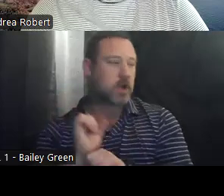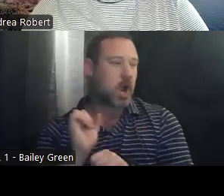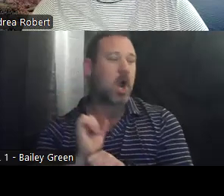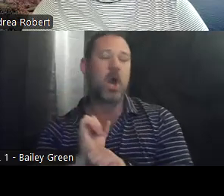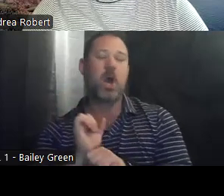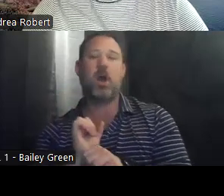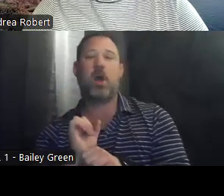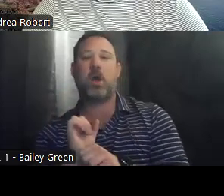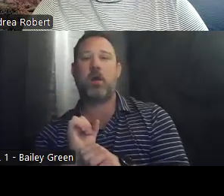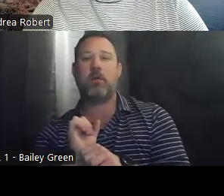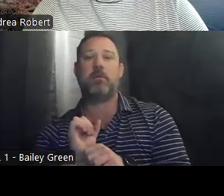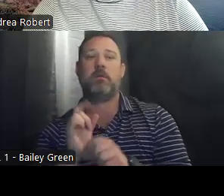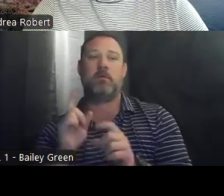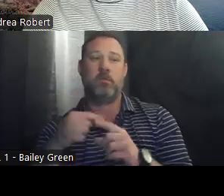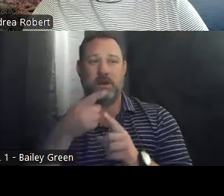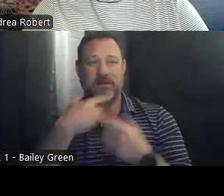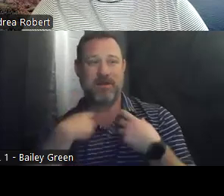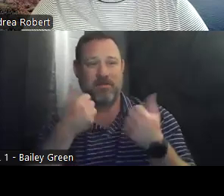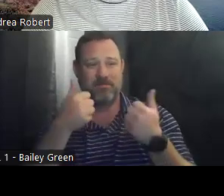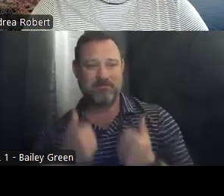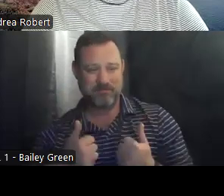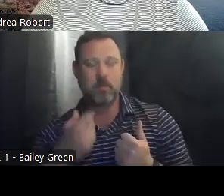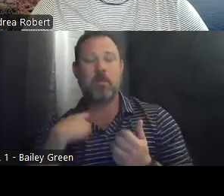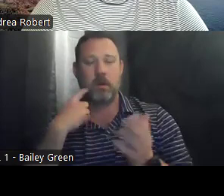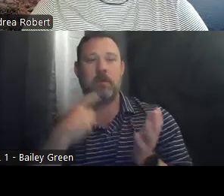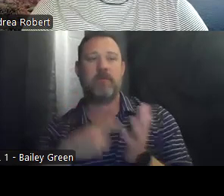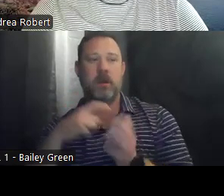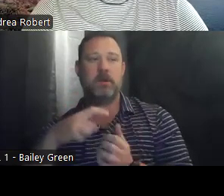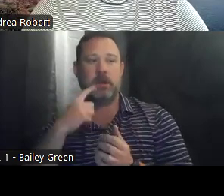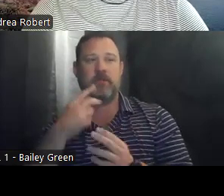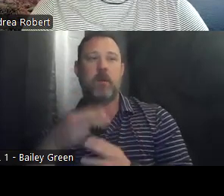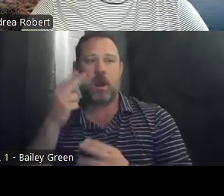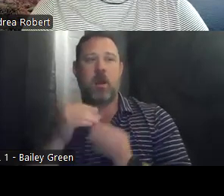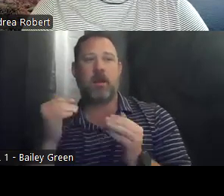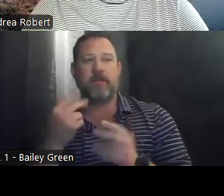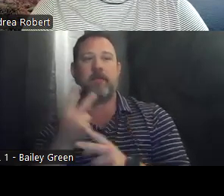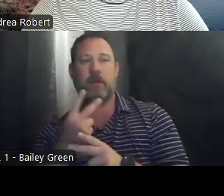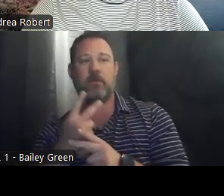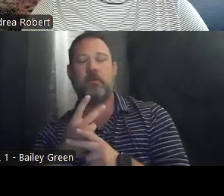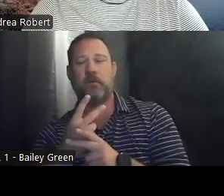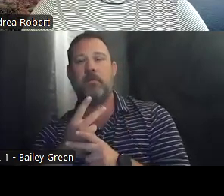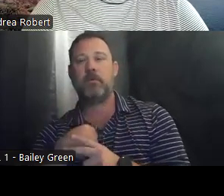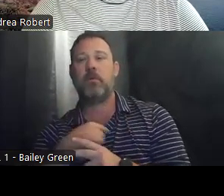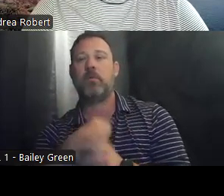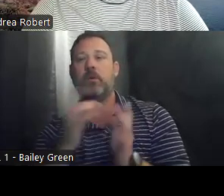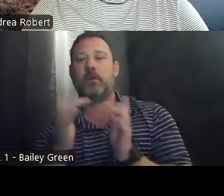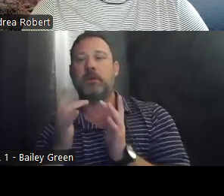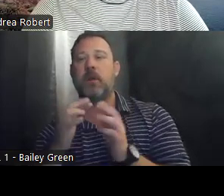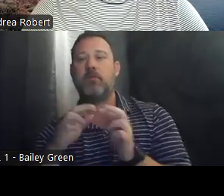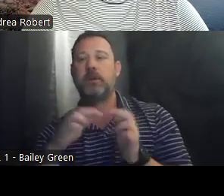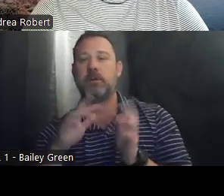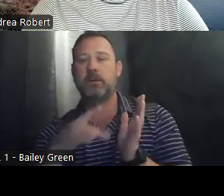that. But when his health deteriorated, we identified that there was need for a higher level of care. So we reached out to our regional